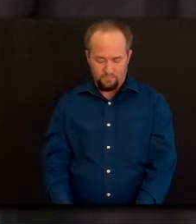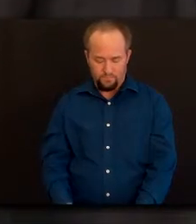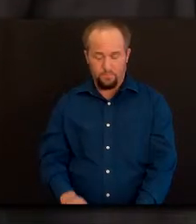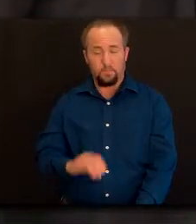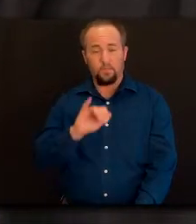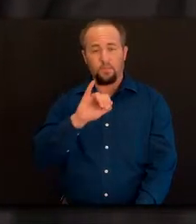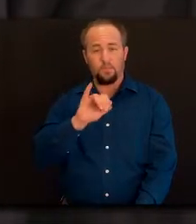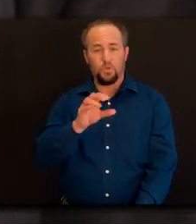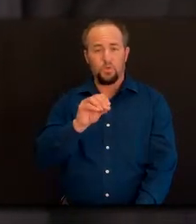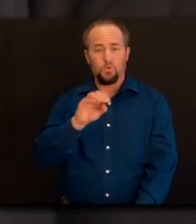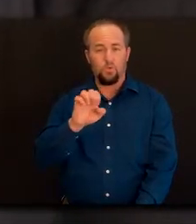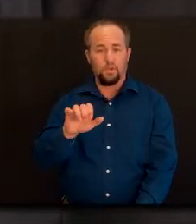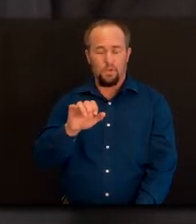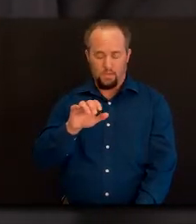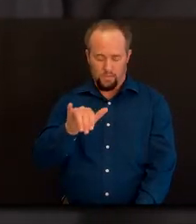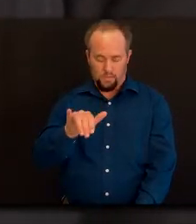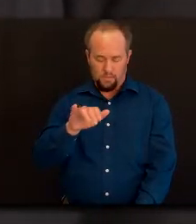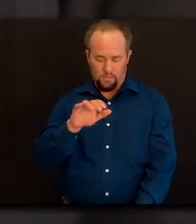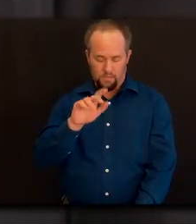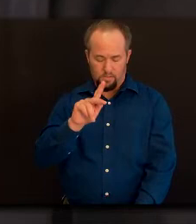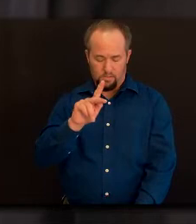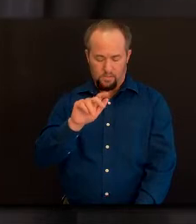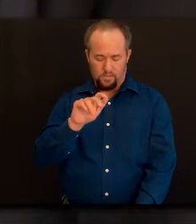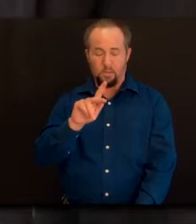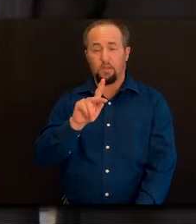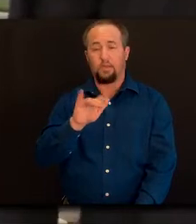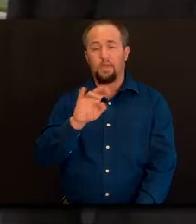Joey Antonio Kingsby.